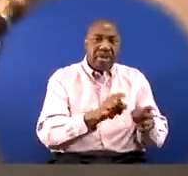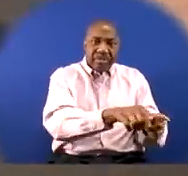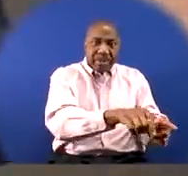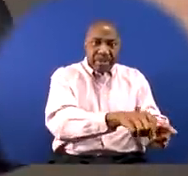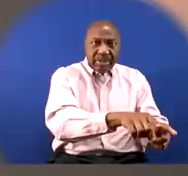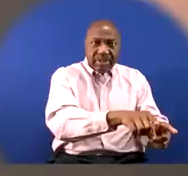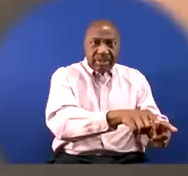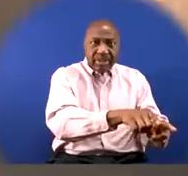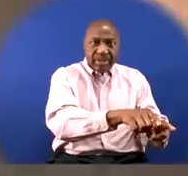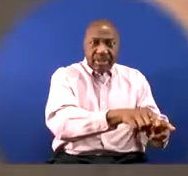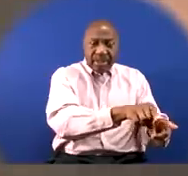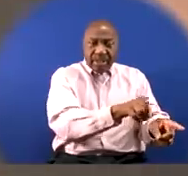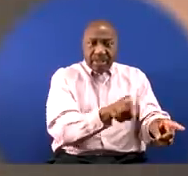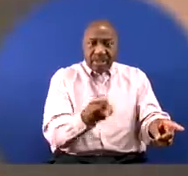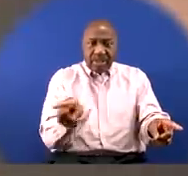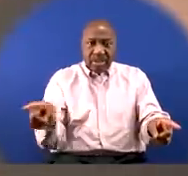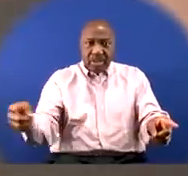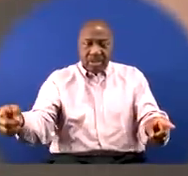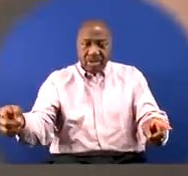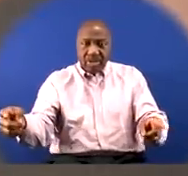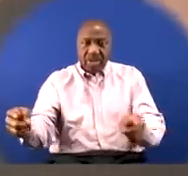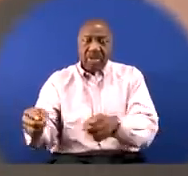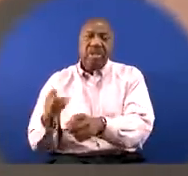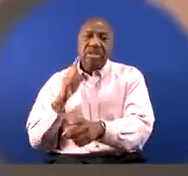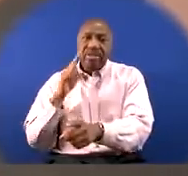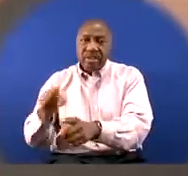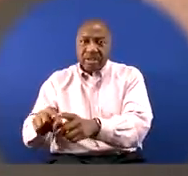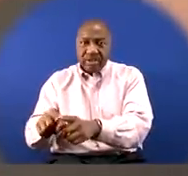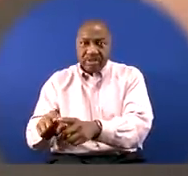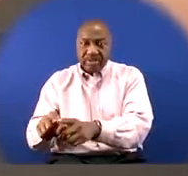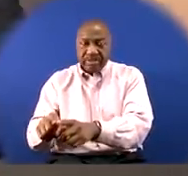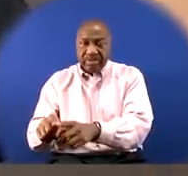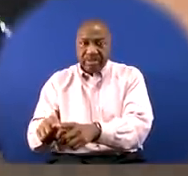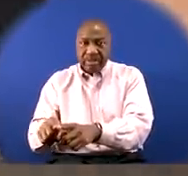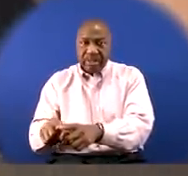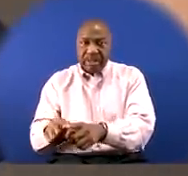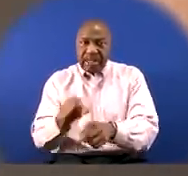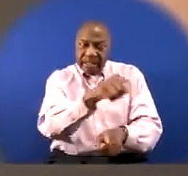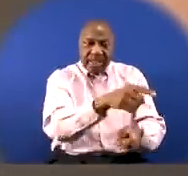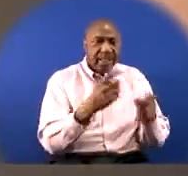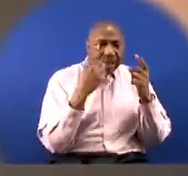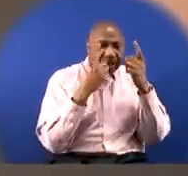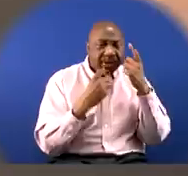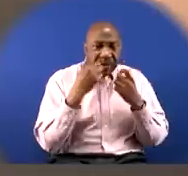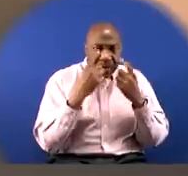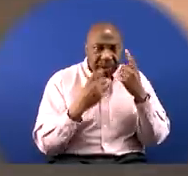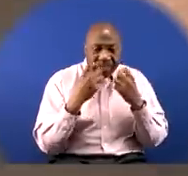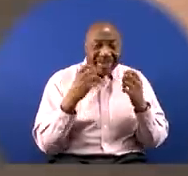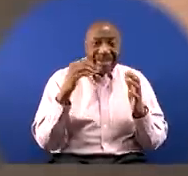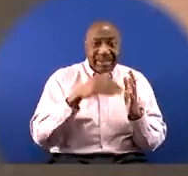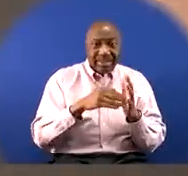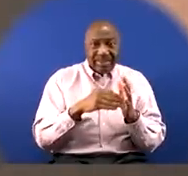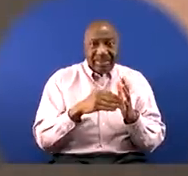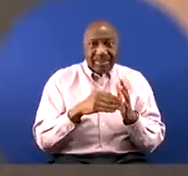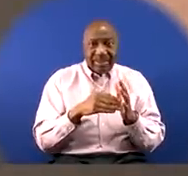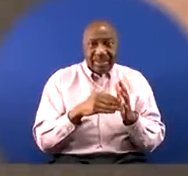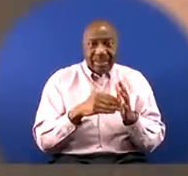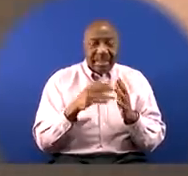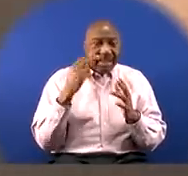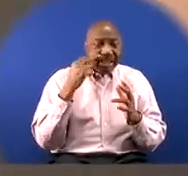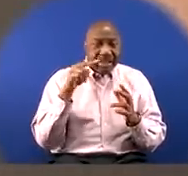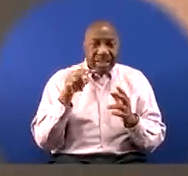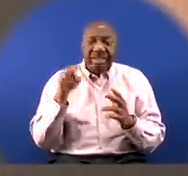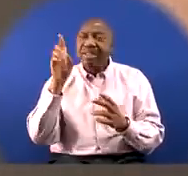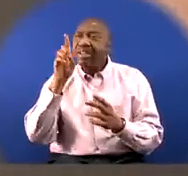arm to go into his sister's arms, tears came in his eyes again. He looked at